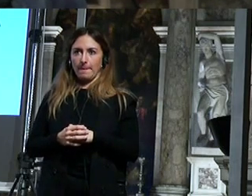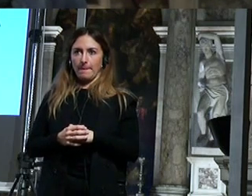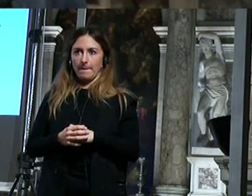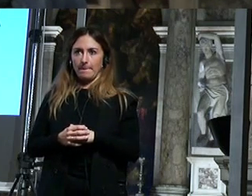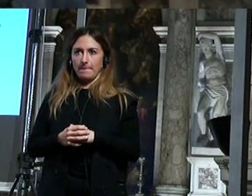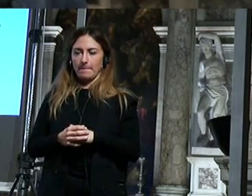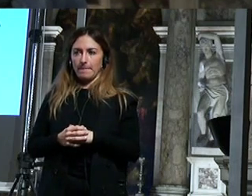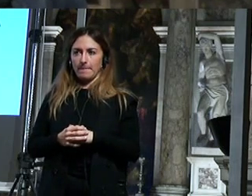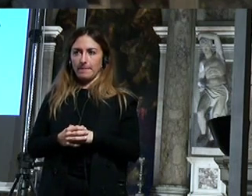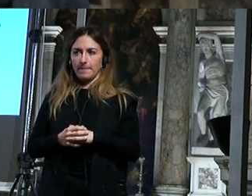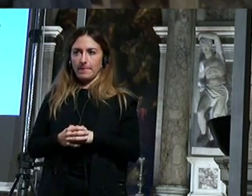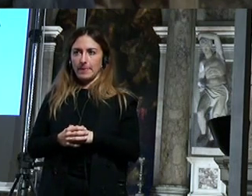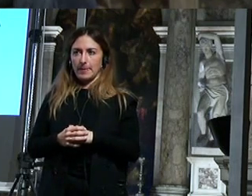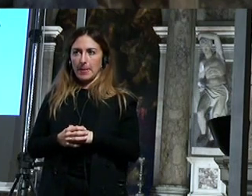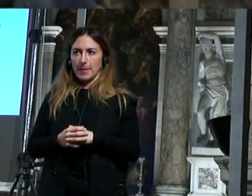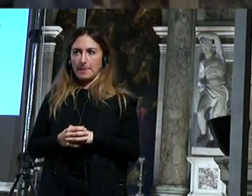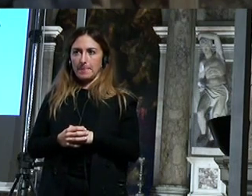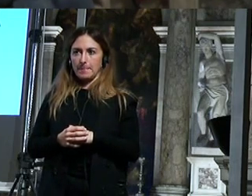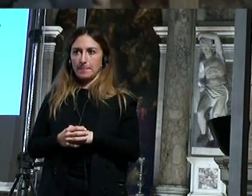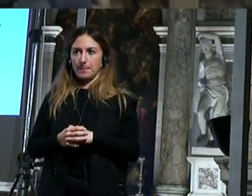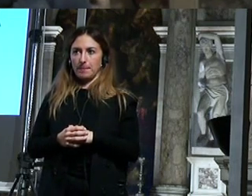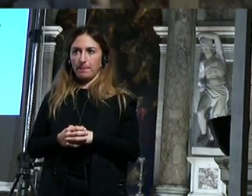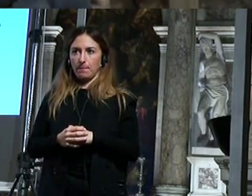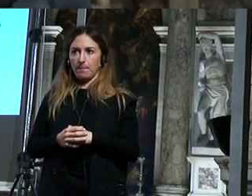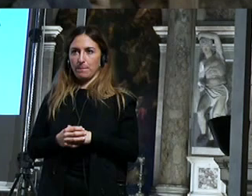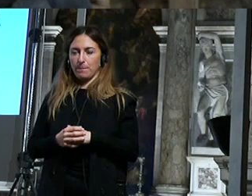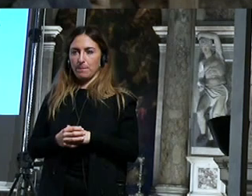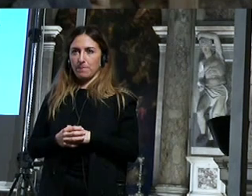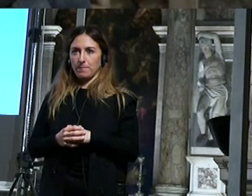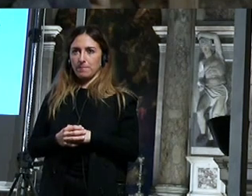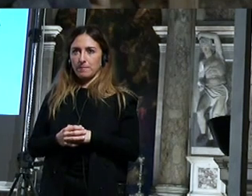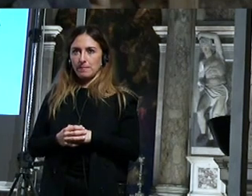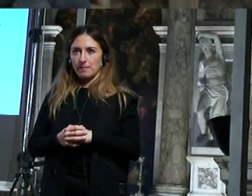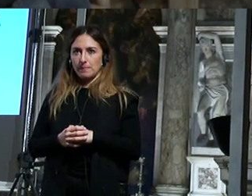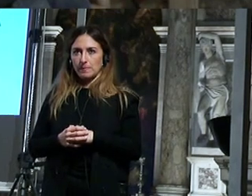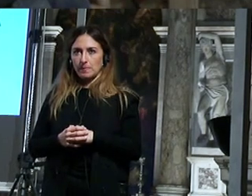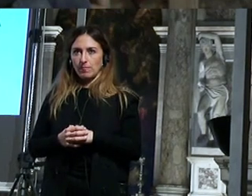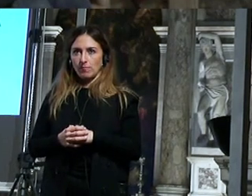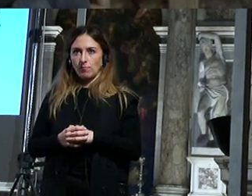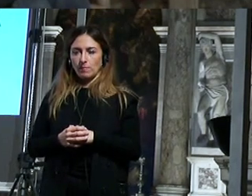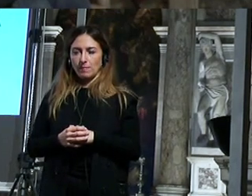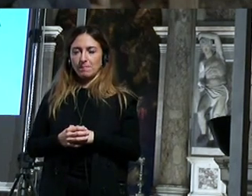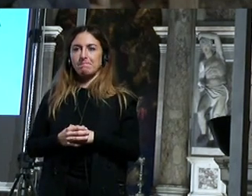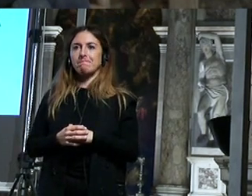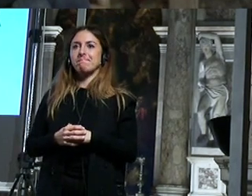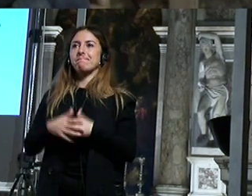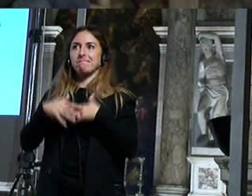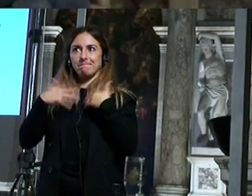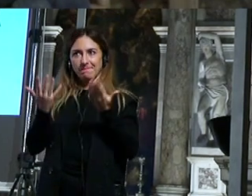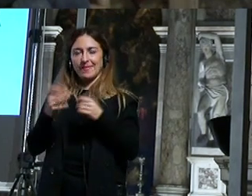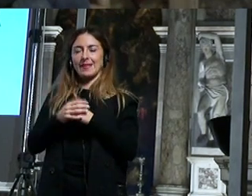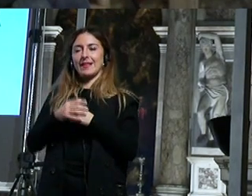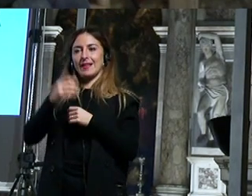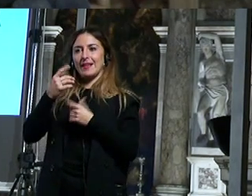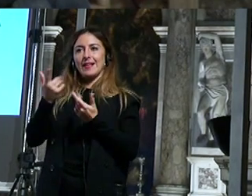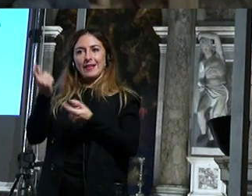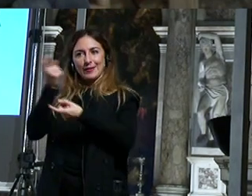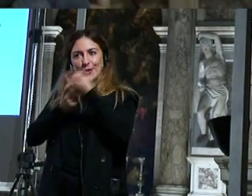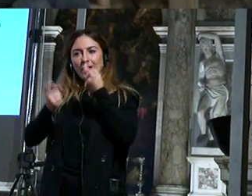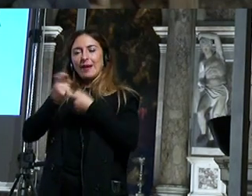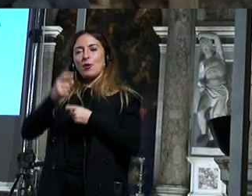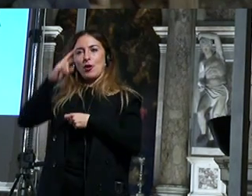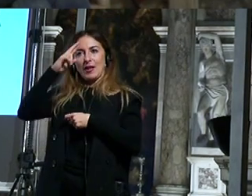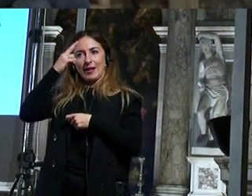Beautiful. Yeah. Let me pick on memory and the past and the